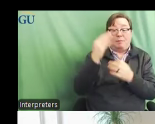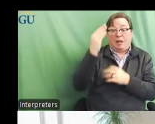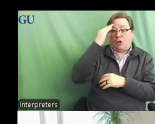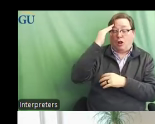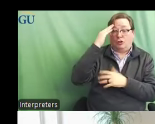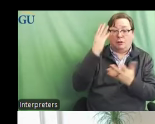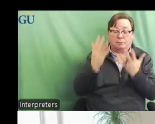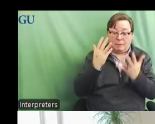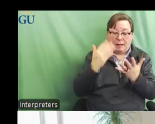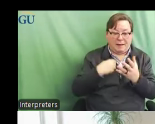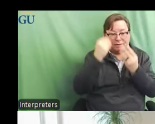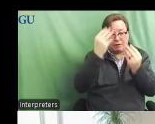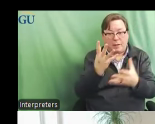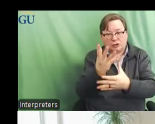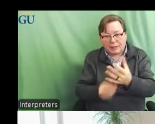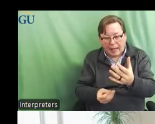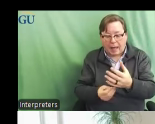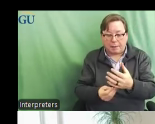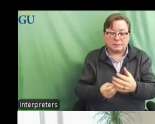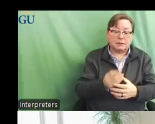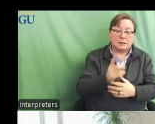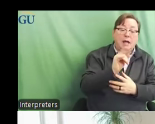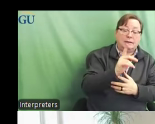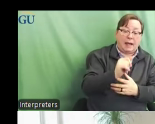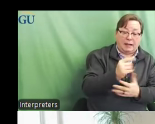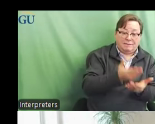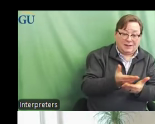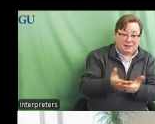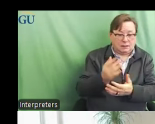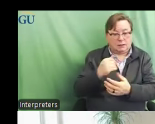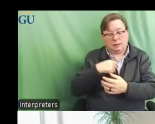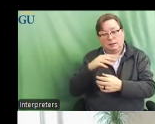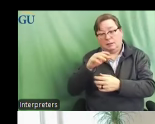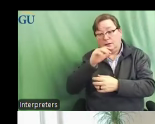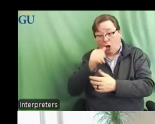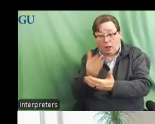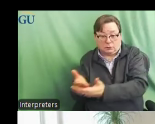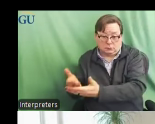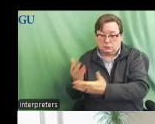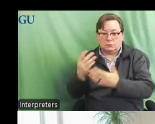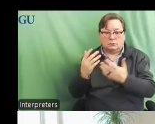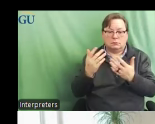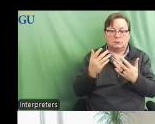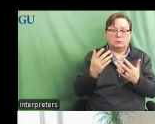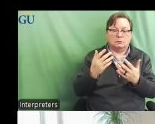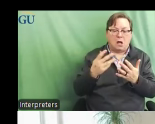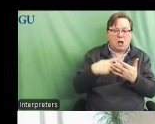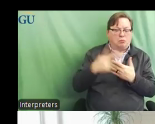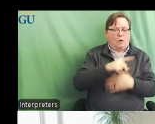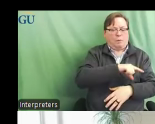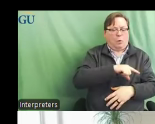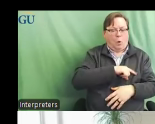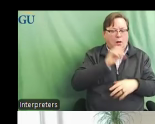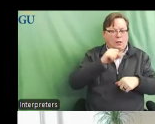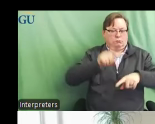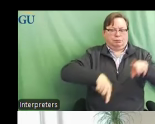documentation, data fidelity, infidelity may cause disruptions in the system. Program quality can vary based